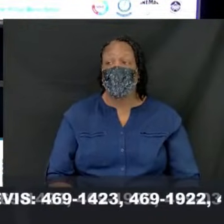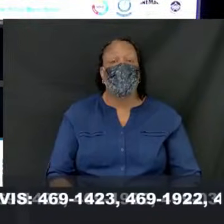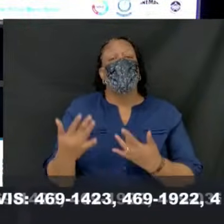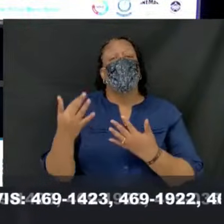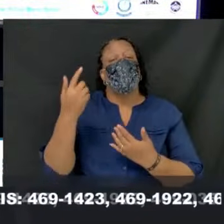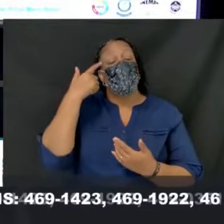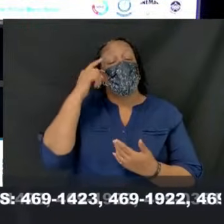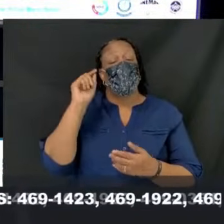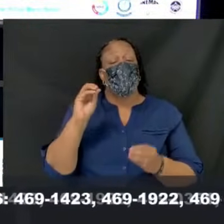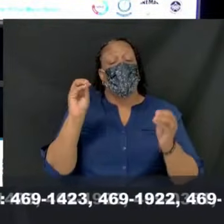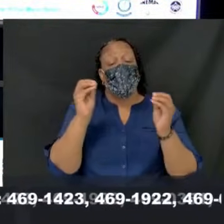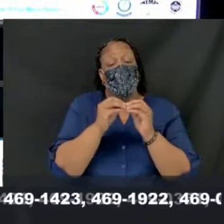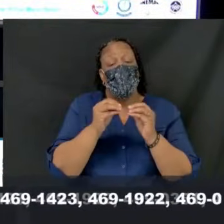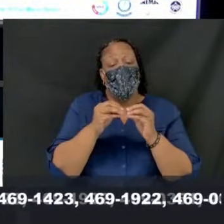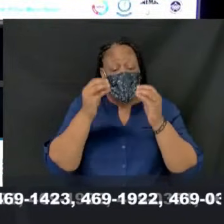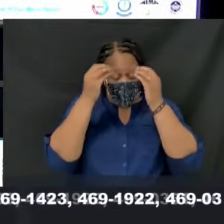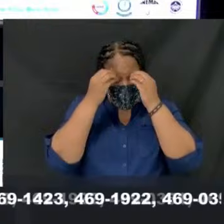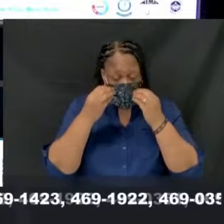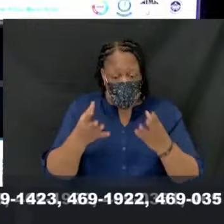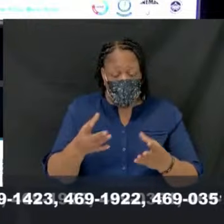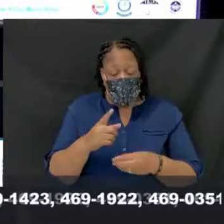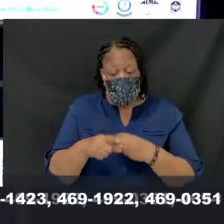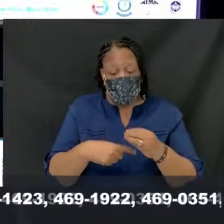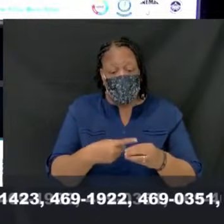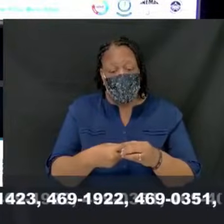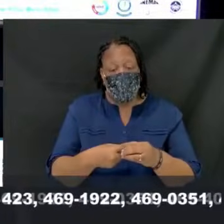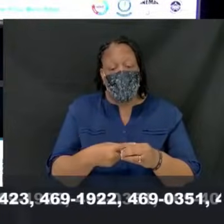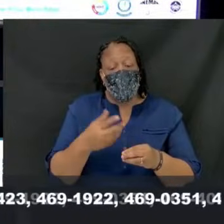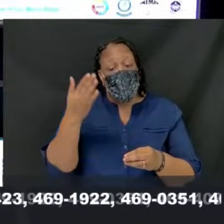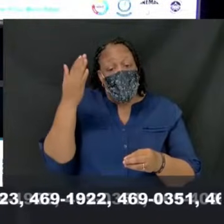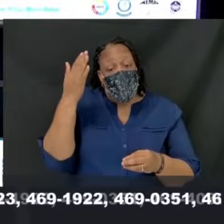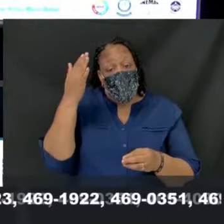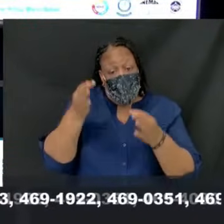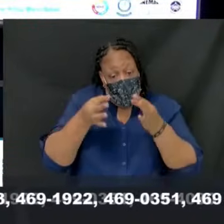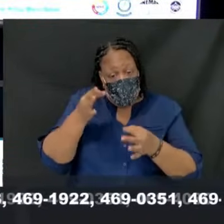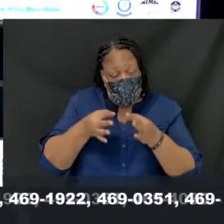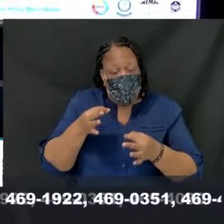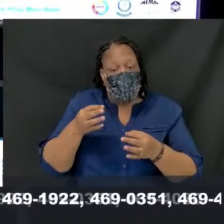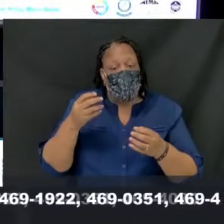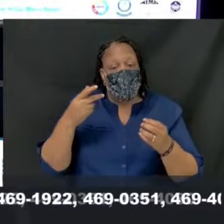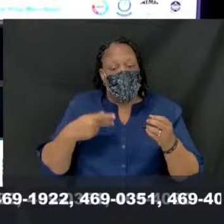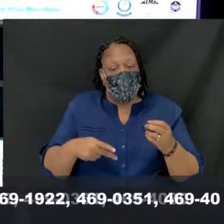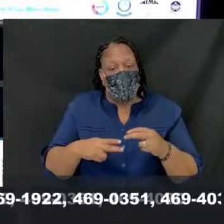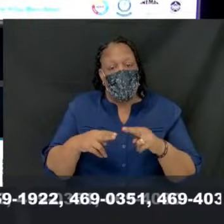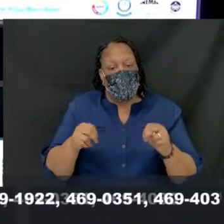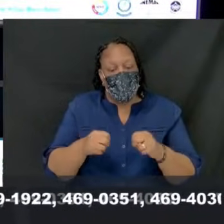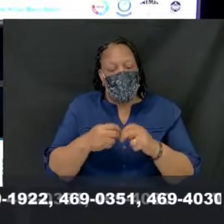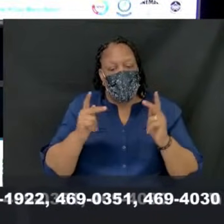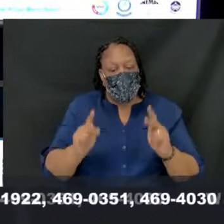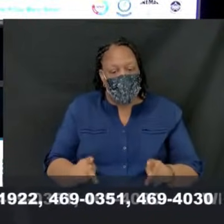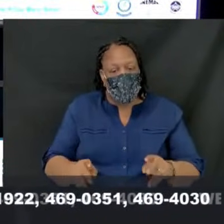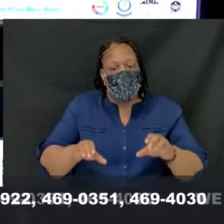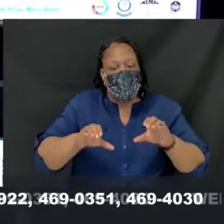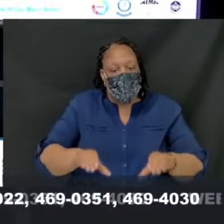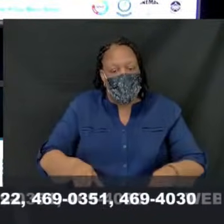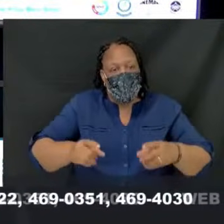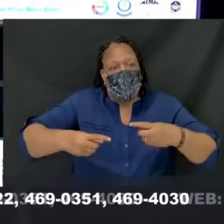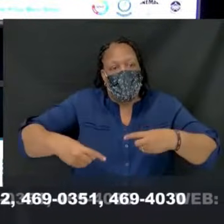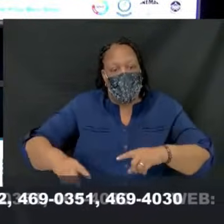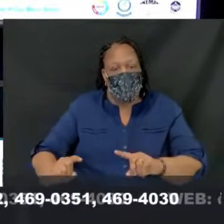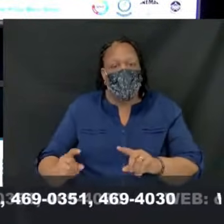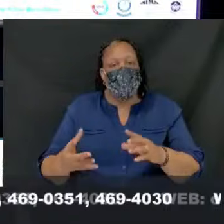to all of the questions and met all of the standards that they were looking for in a country's vaccination program.